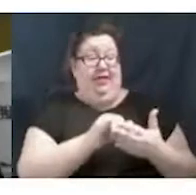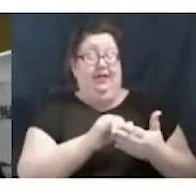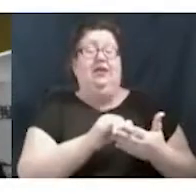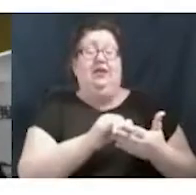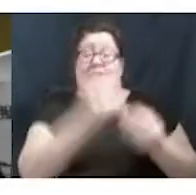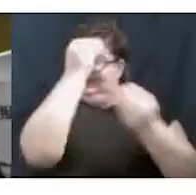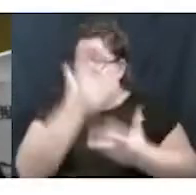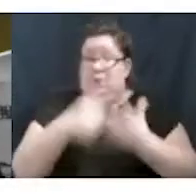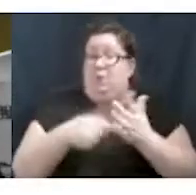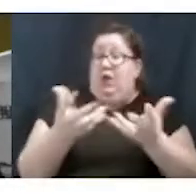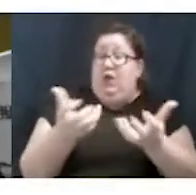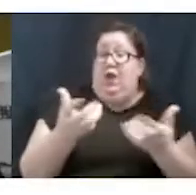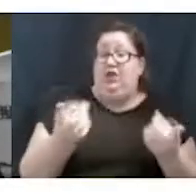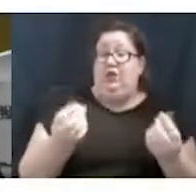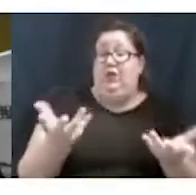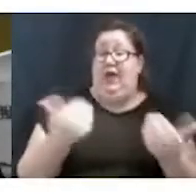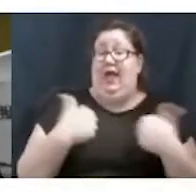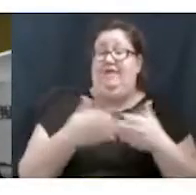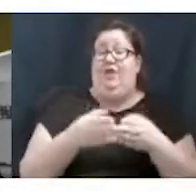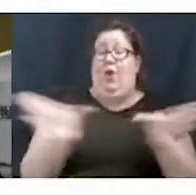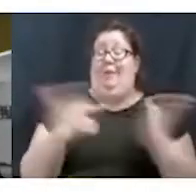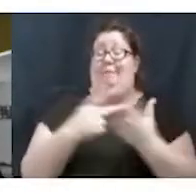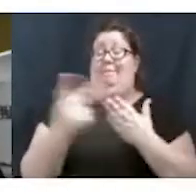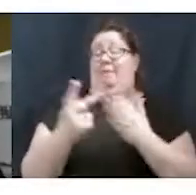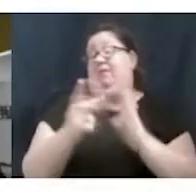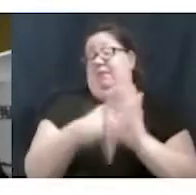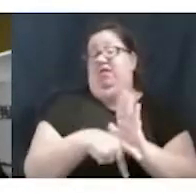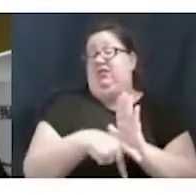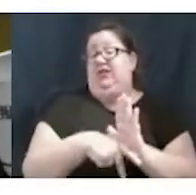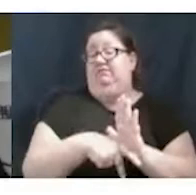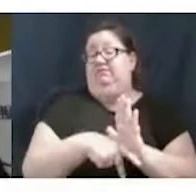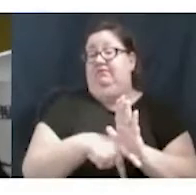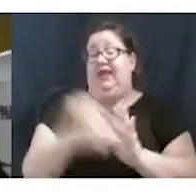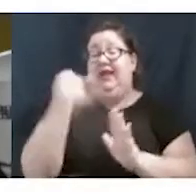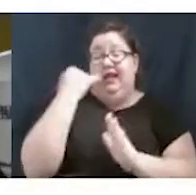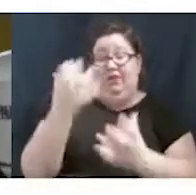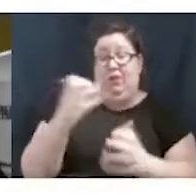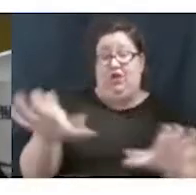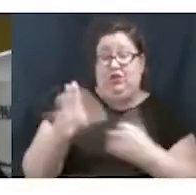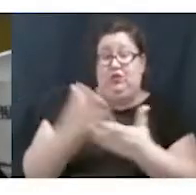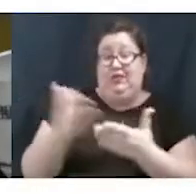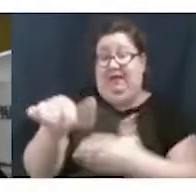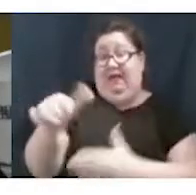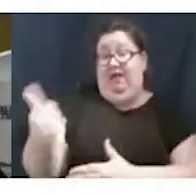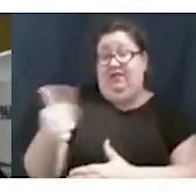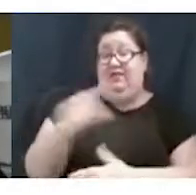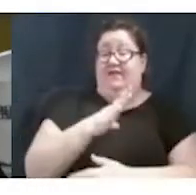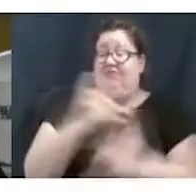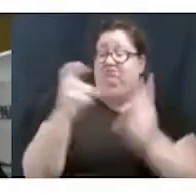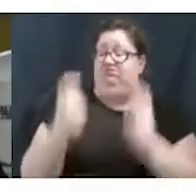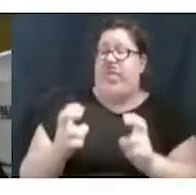me what you want to do. Right? I have an open policy that if you want to do something else, all you have to do is sit down with